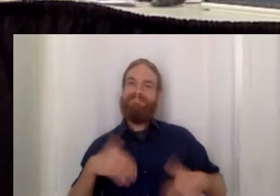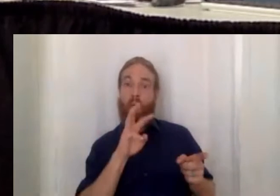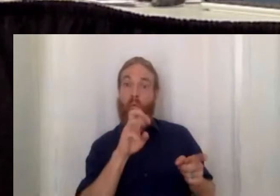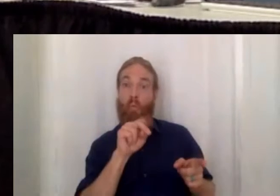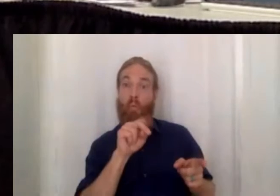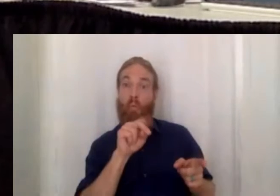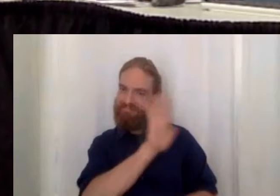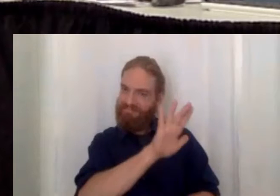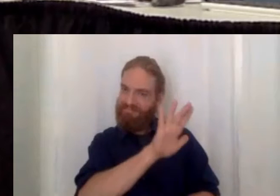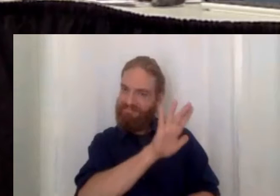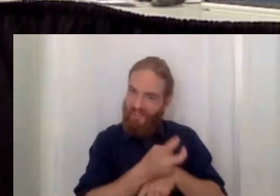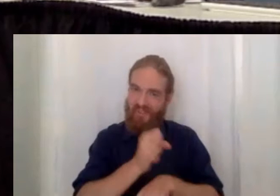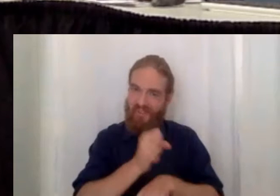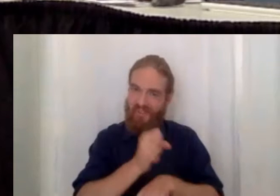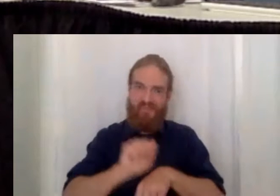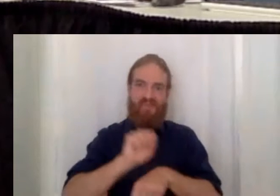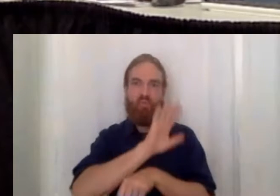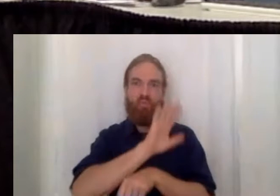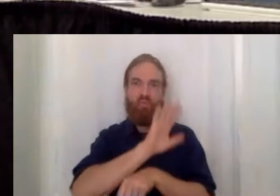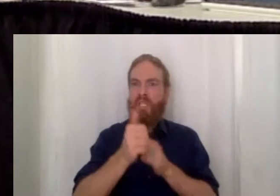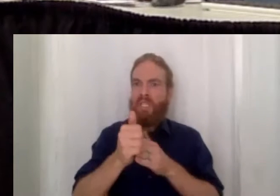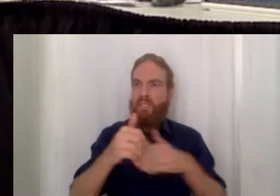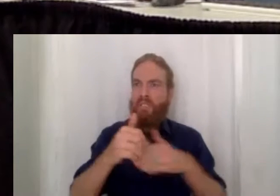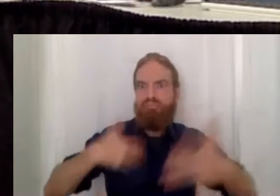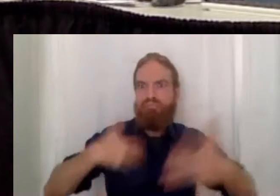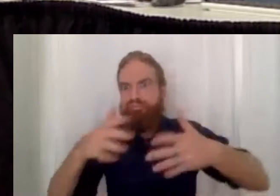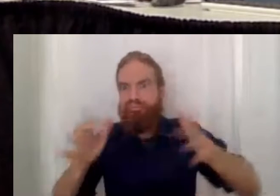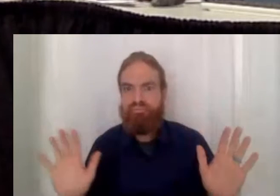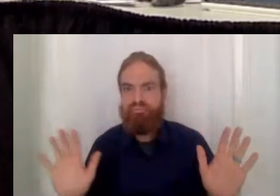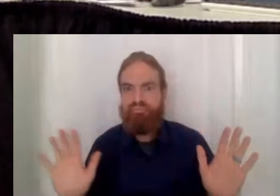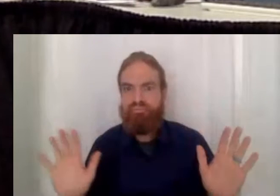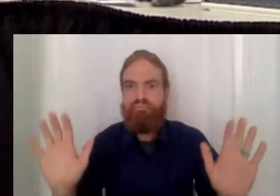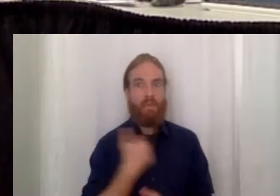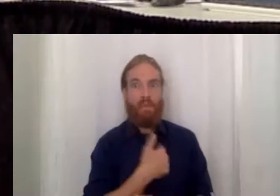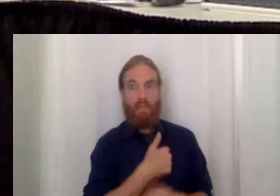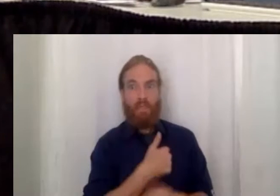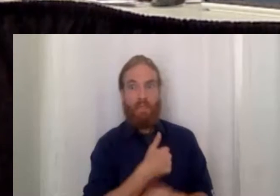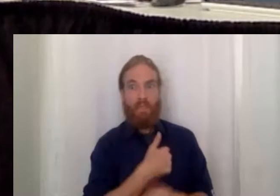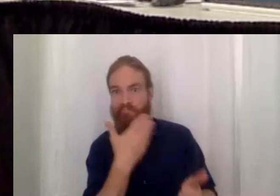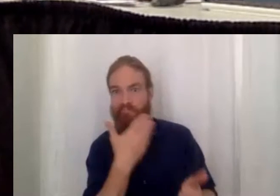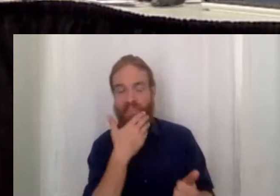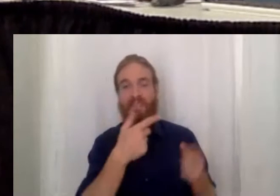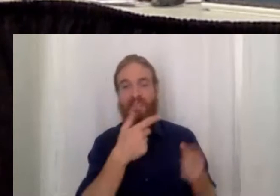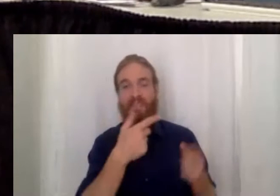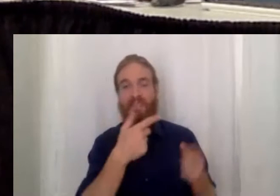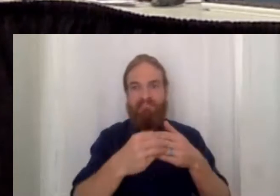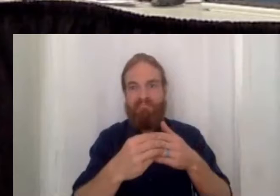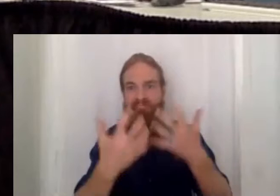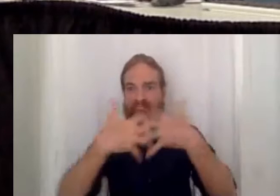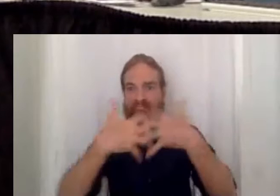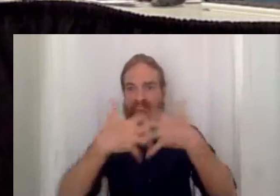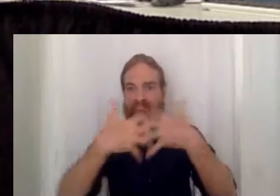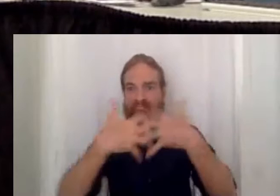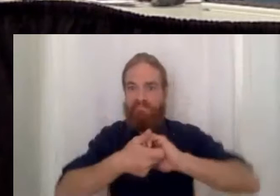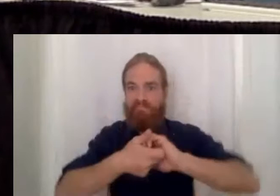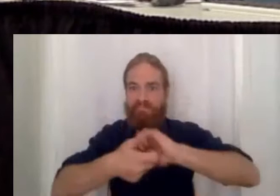being solution oriented and really working with us through a lot of difficulties and a lot of